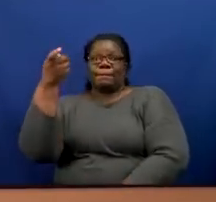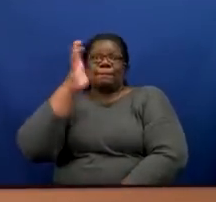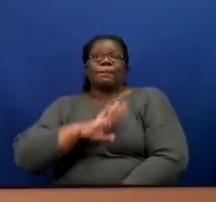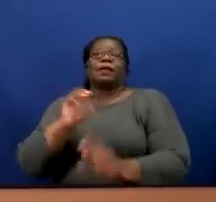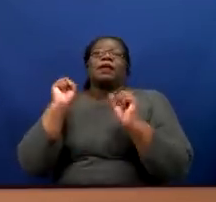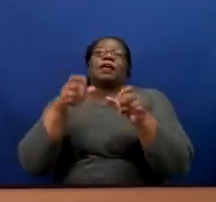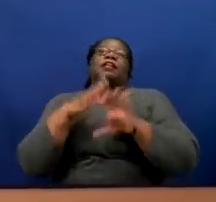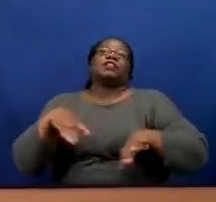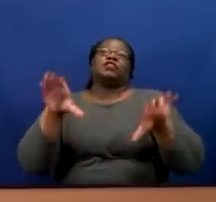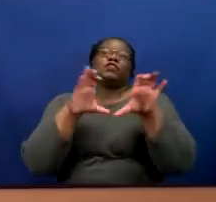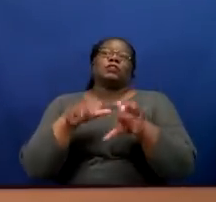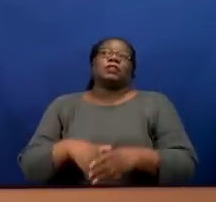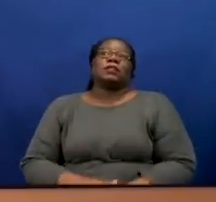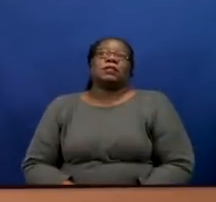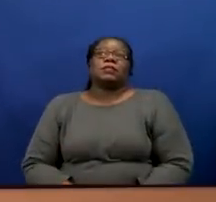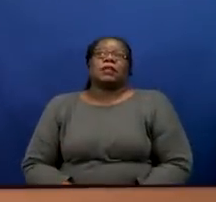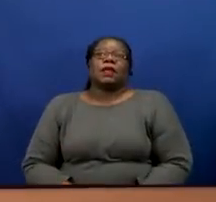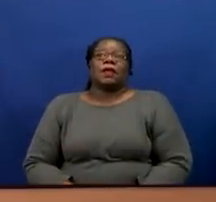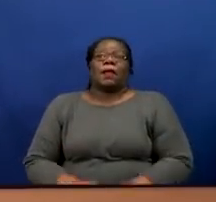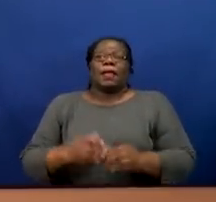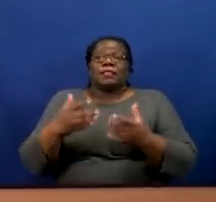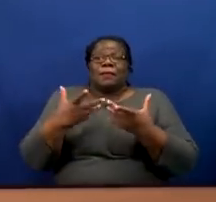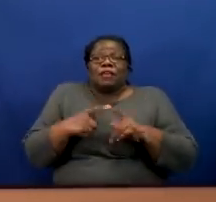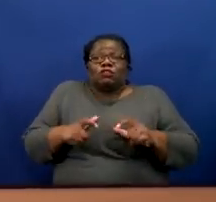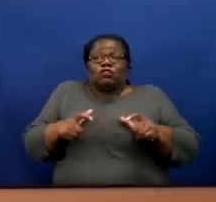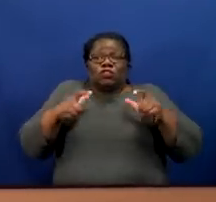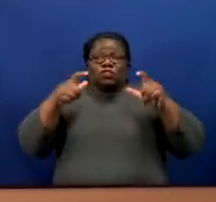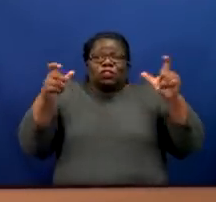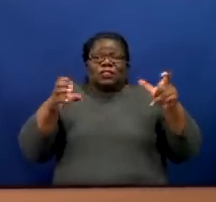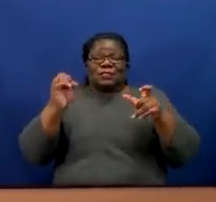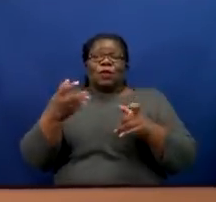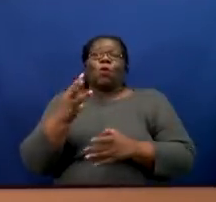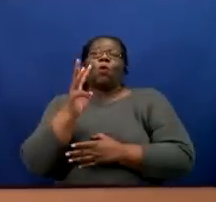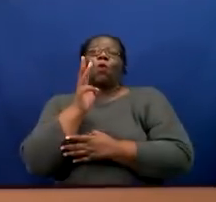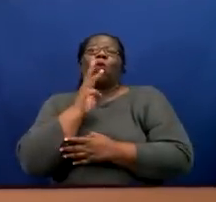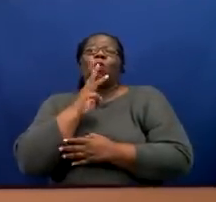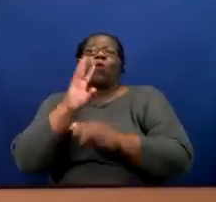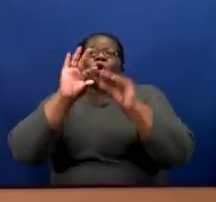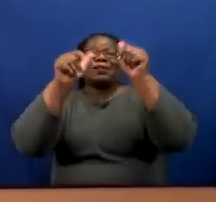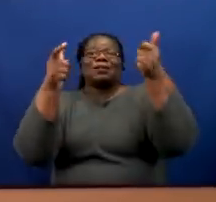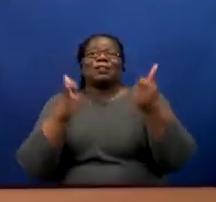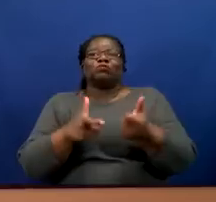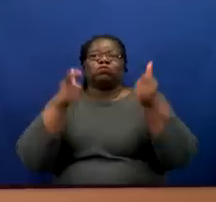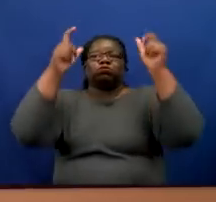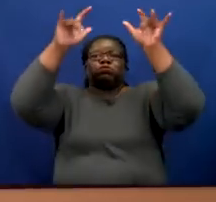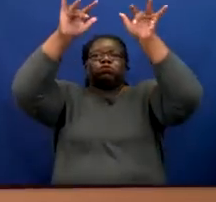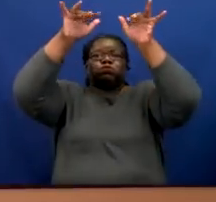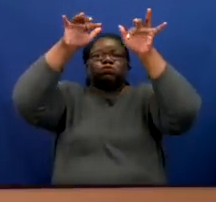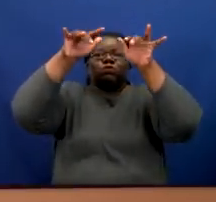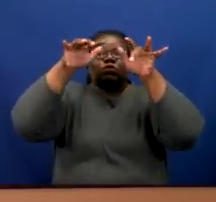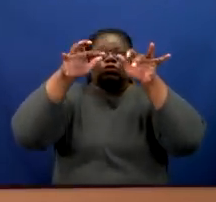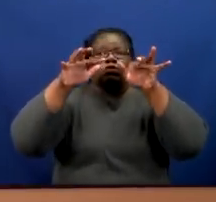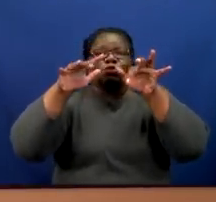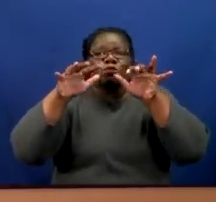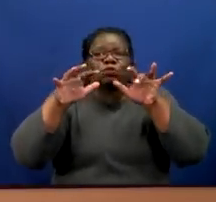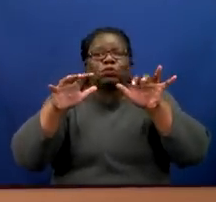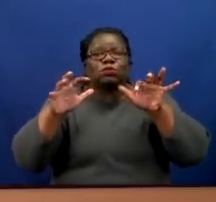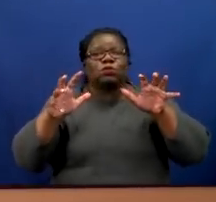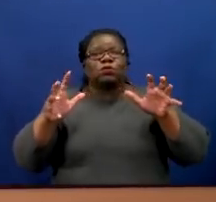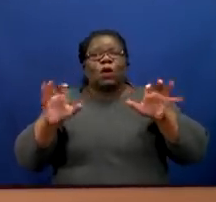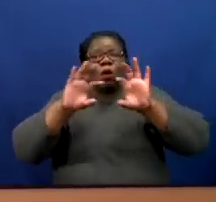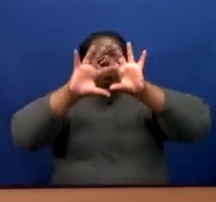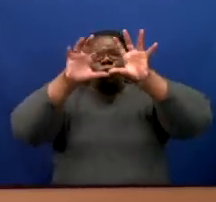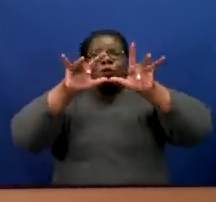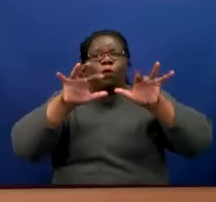do. And then to make it more dramatic, he told them to put some water on the altar, to drench it, to pour as much